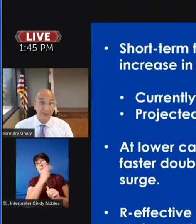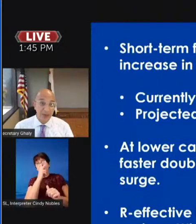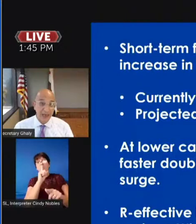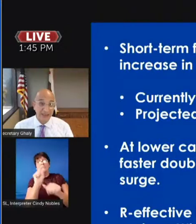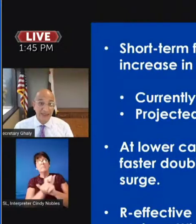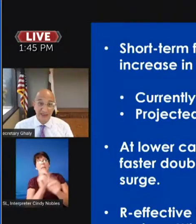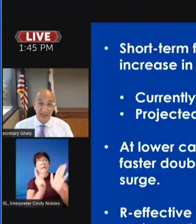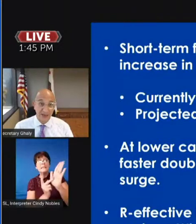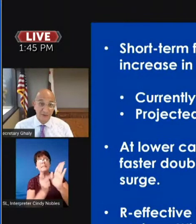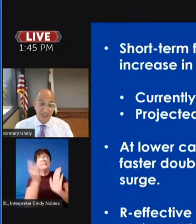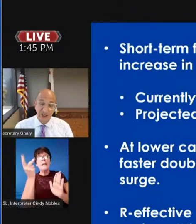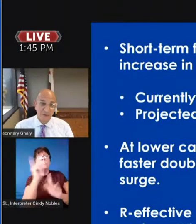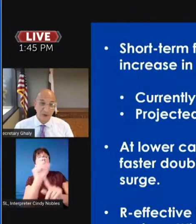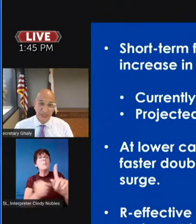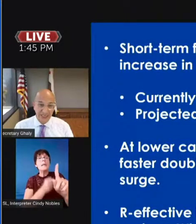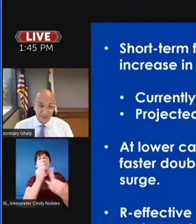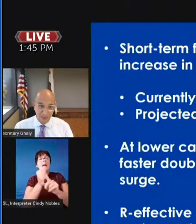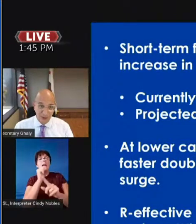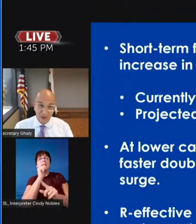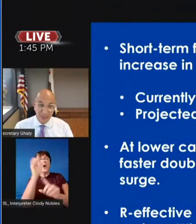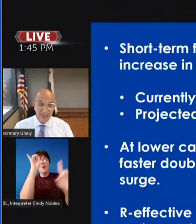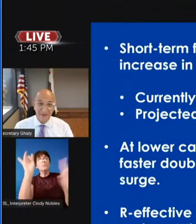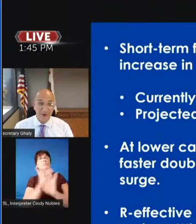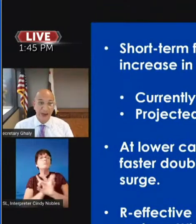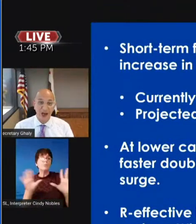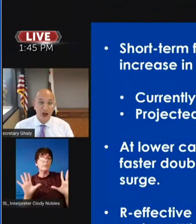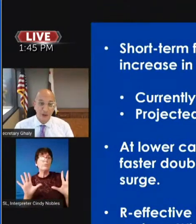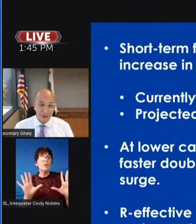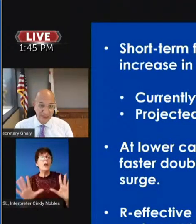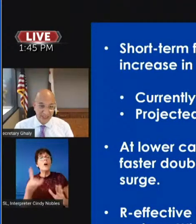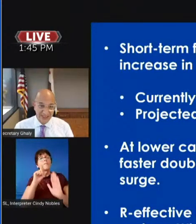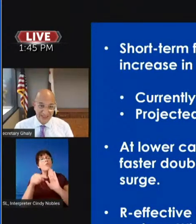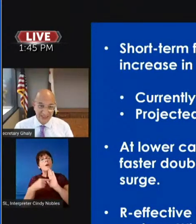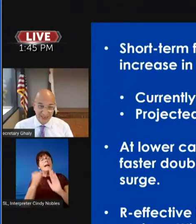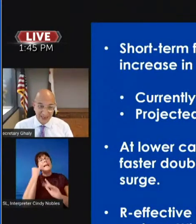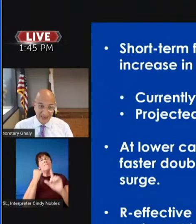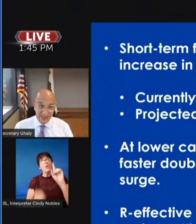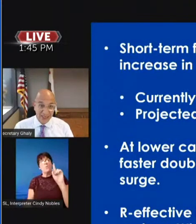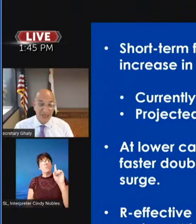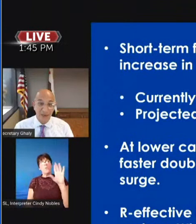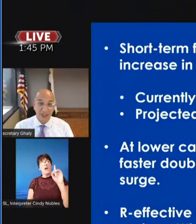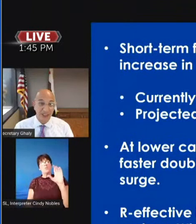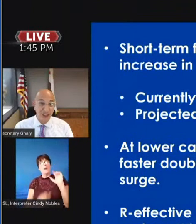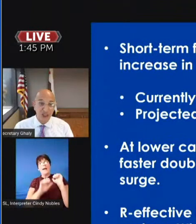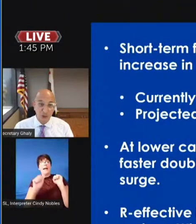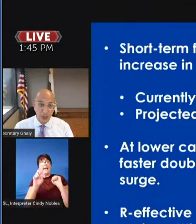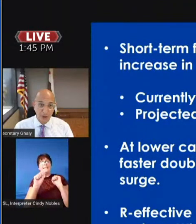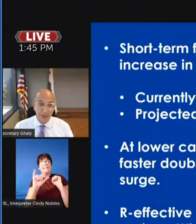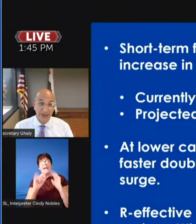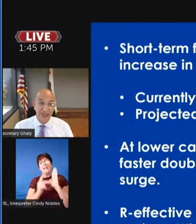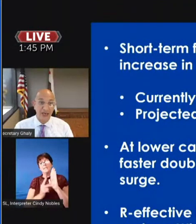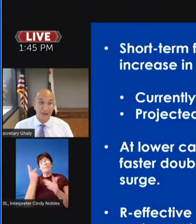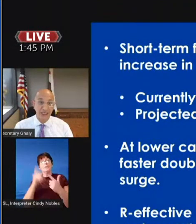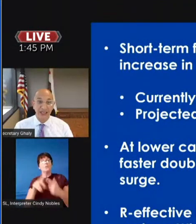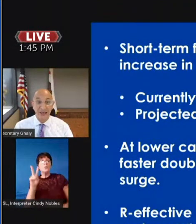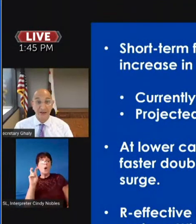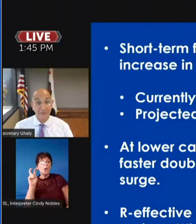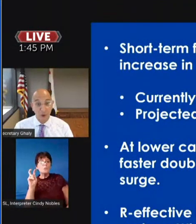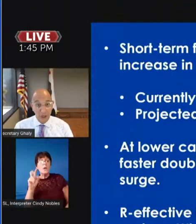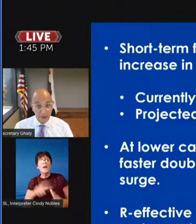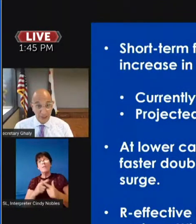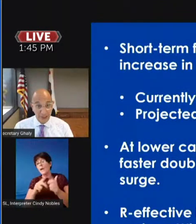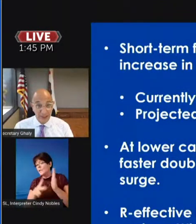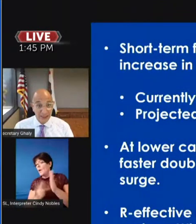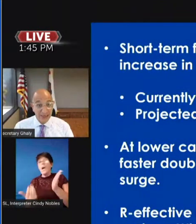that the impact isn't that great. So for example, if you're at 100 cases a day, doubling to 200 and then doubling again